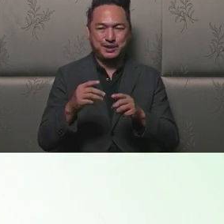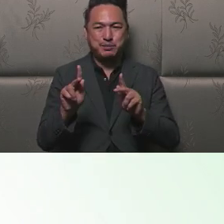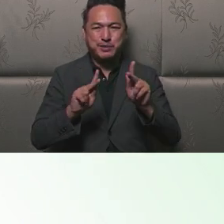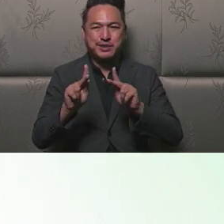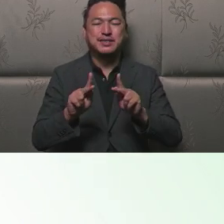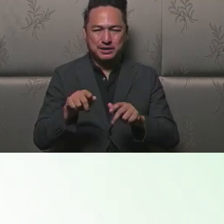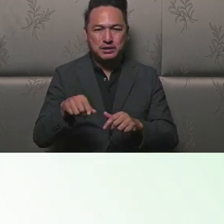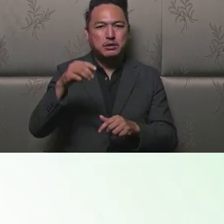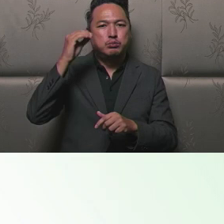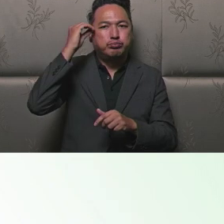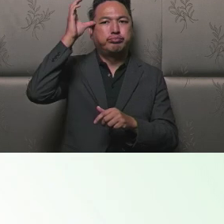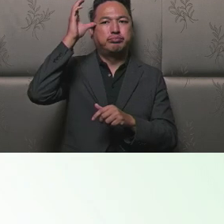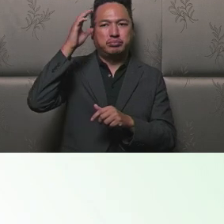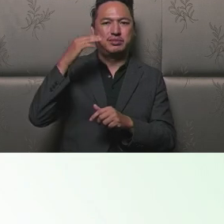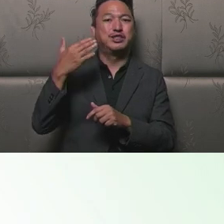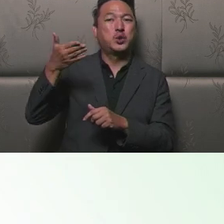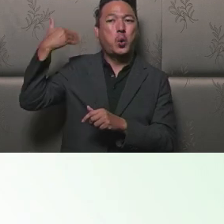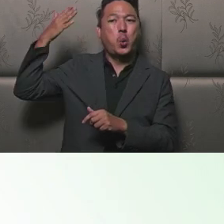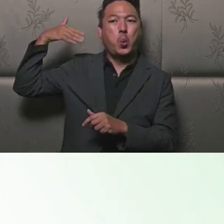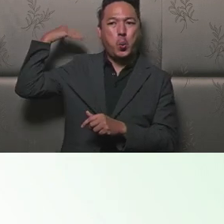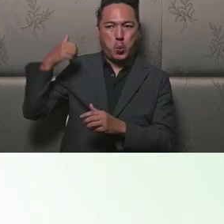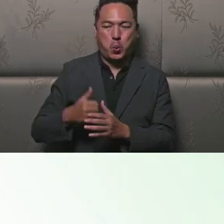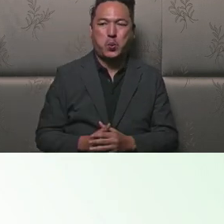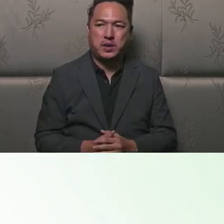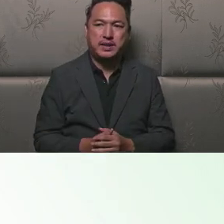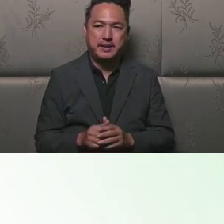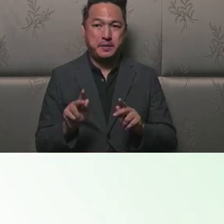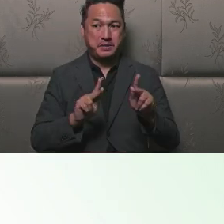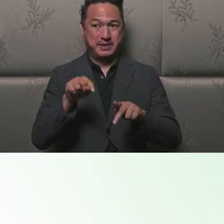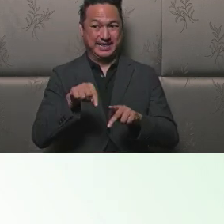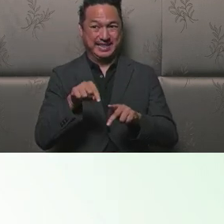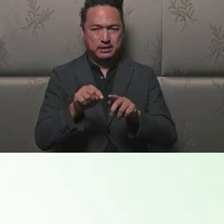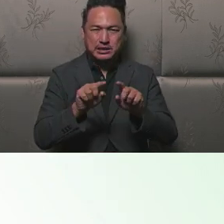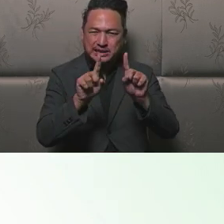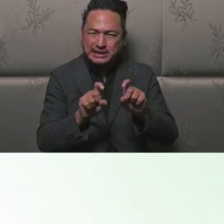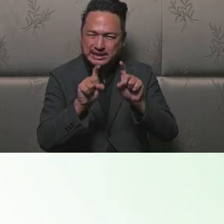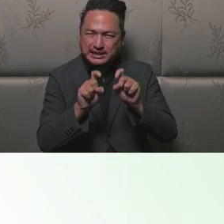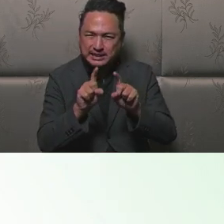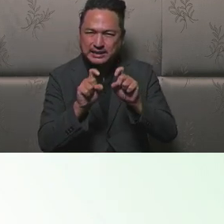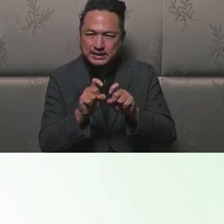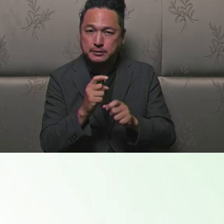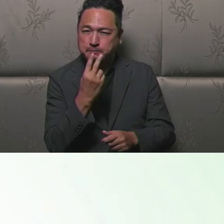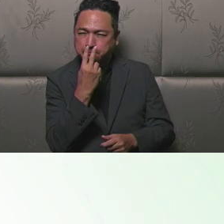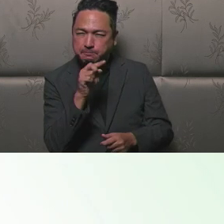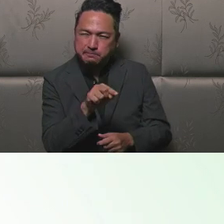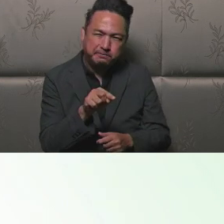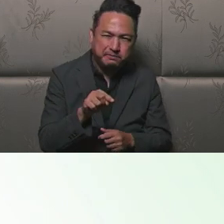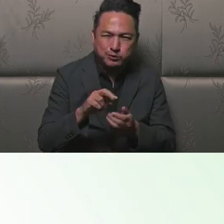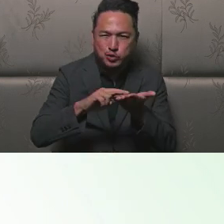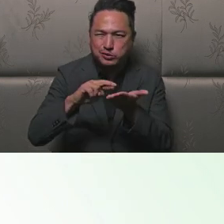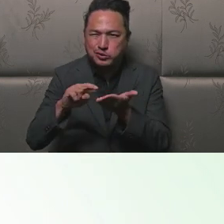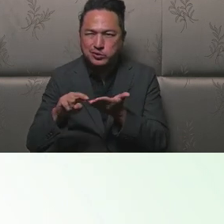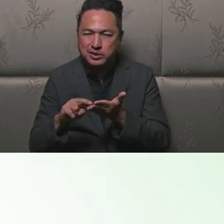performance assessment. For example, in the teaching of a traditional dance, performance assessment is most